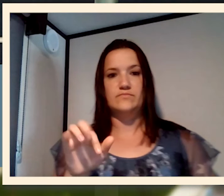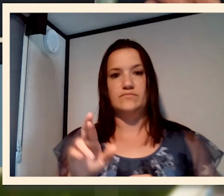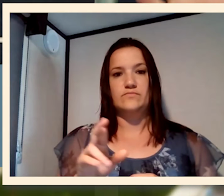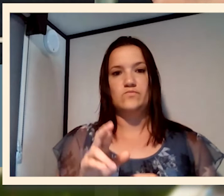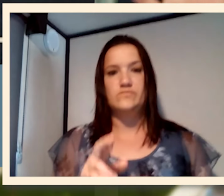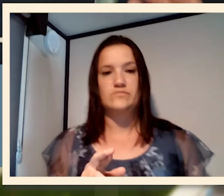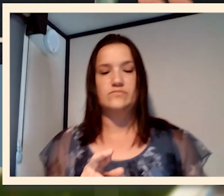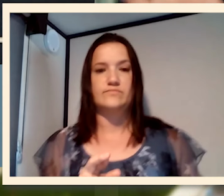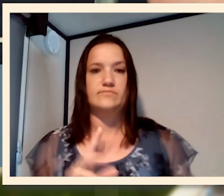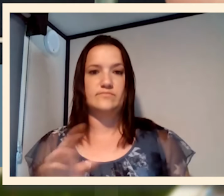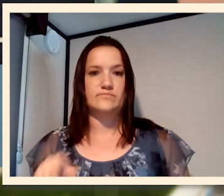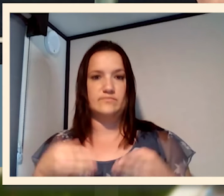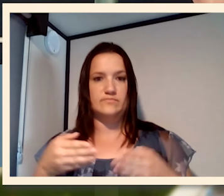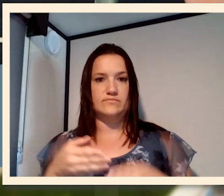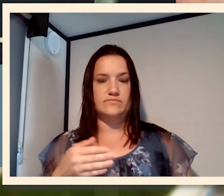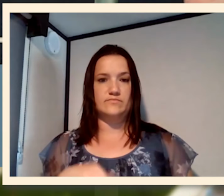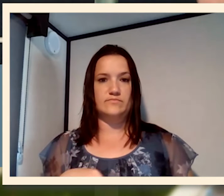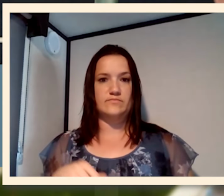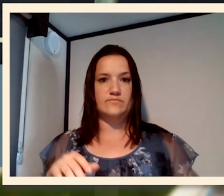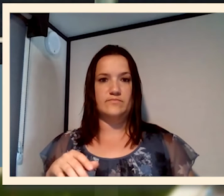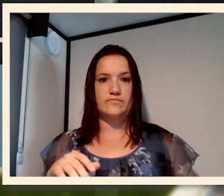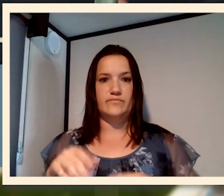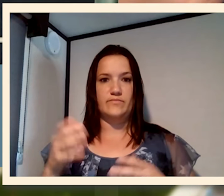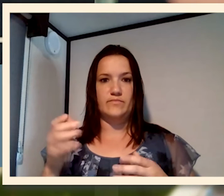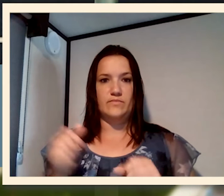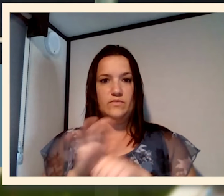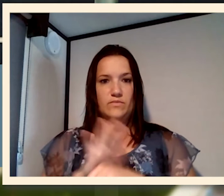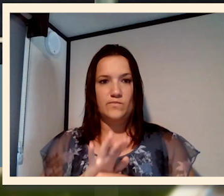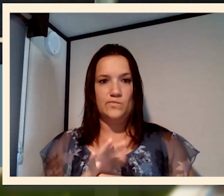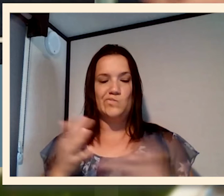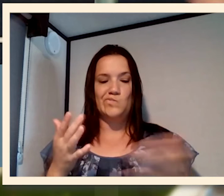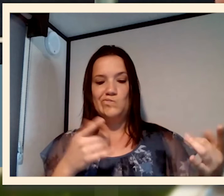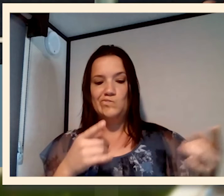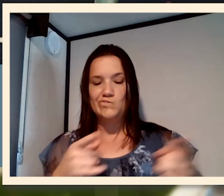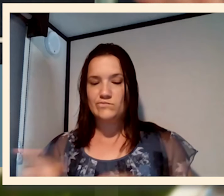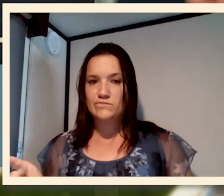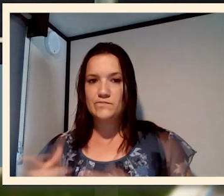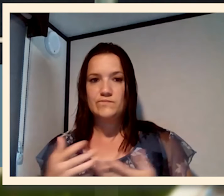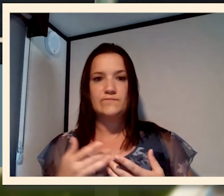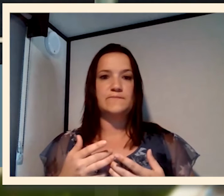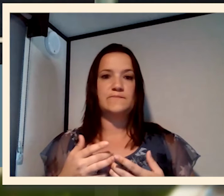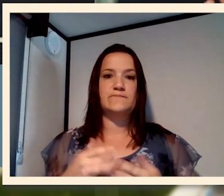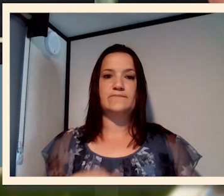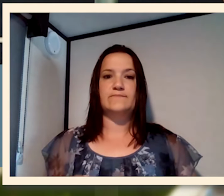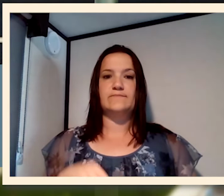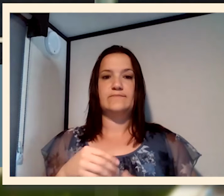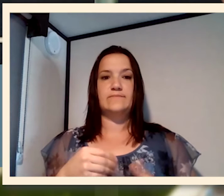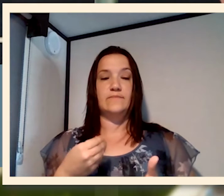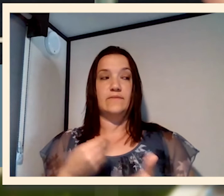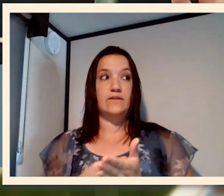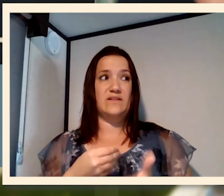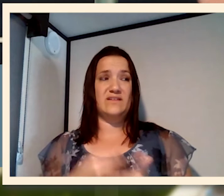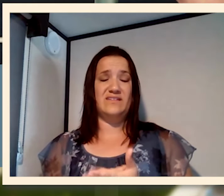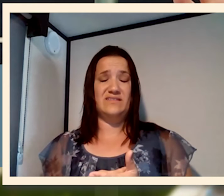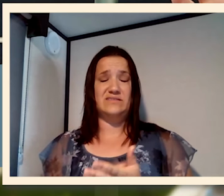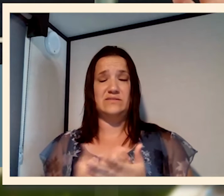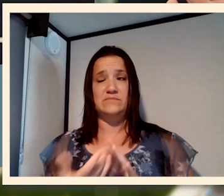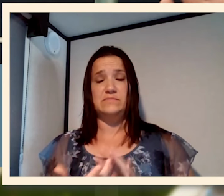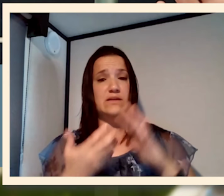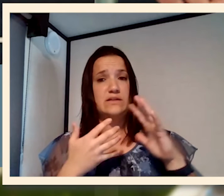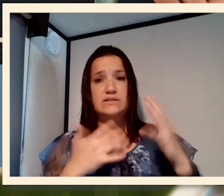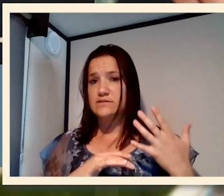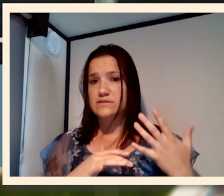Association is bringing to the legislature, particularly in light of how the pandemic, you know, what it's,